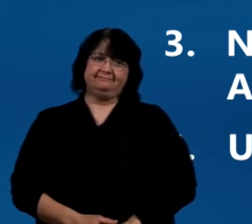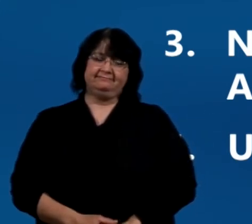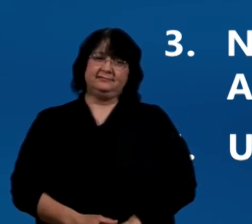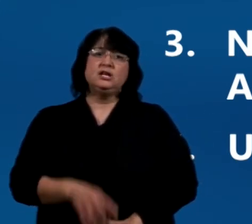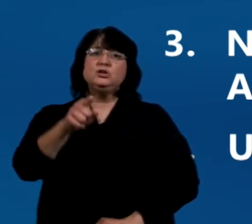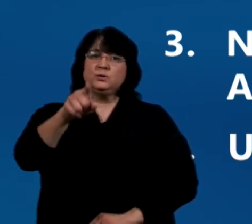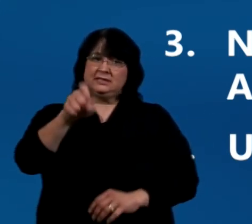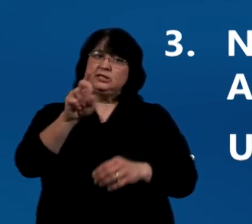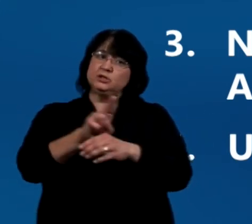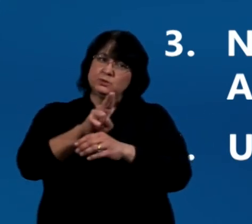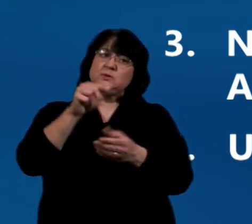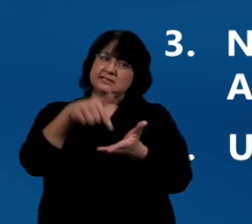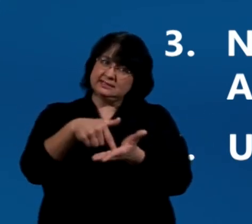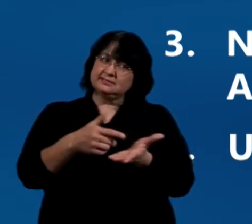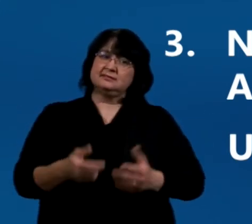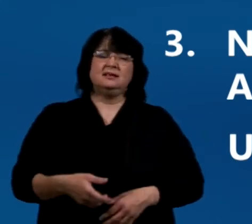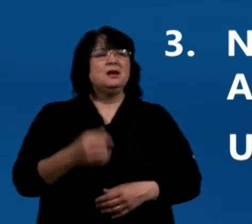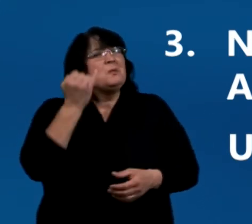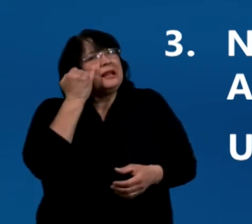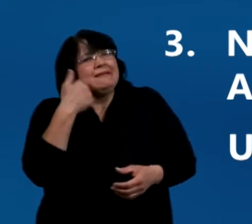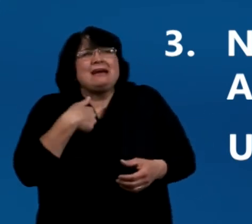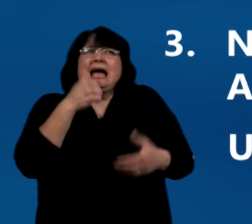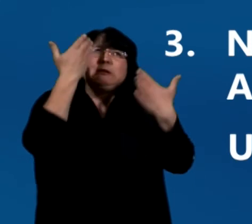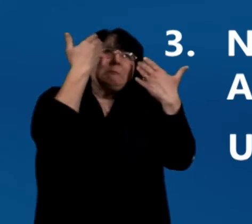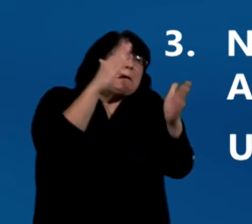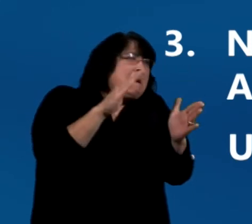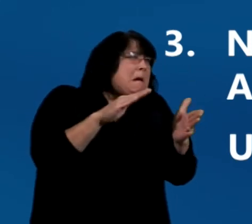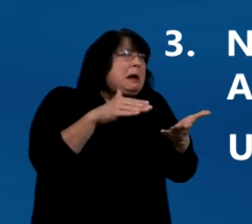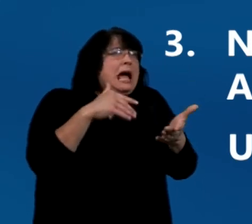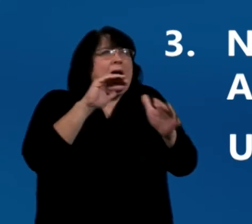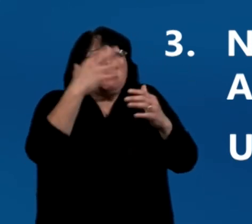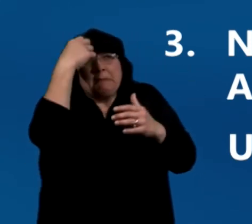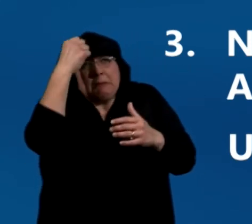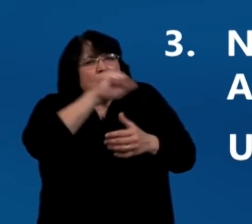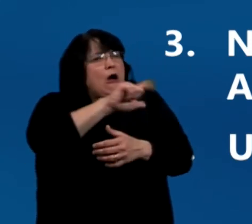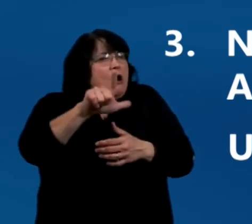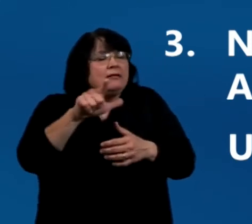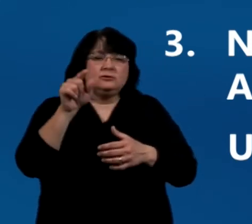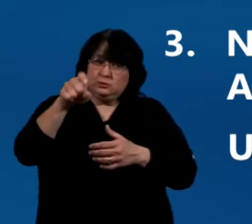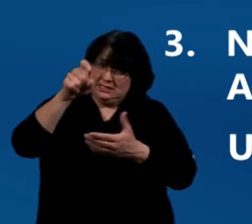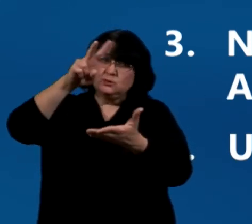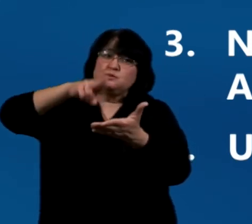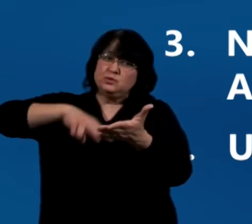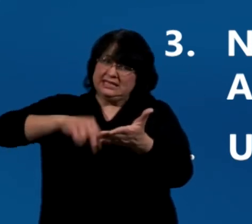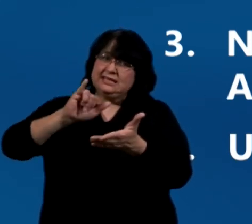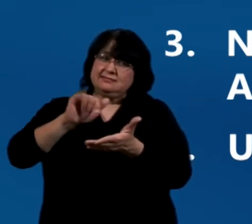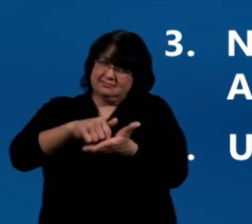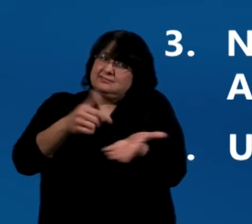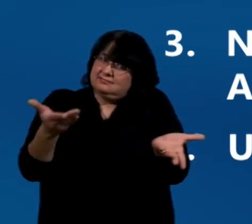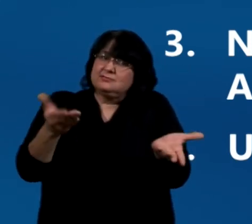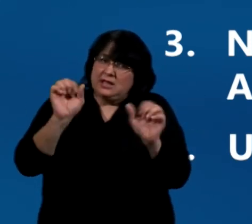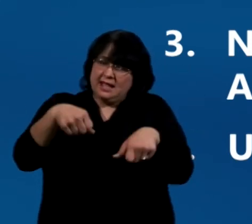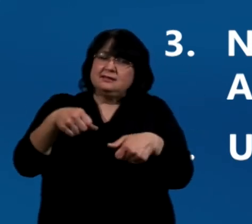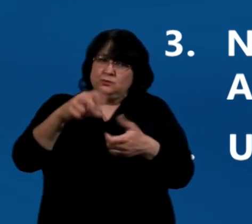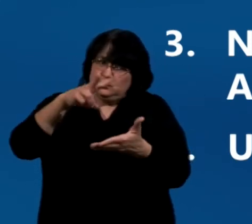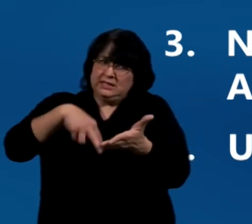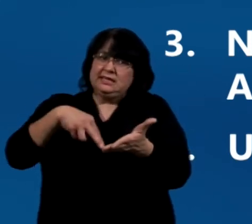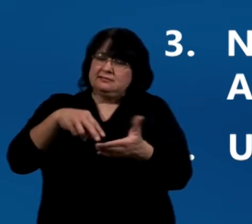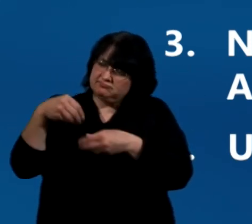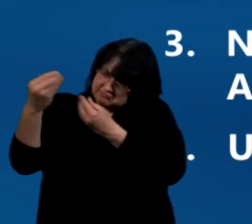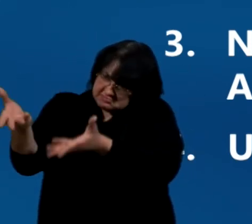Use it. Well, what if I use it and I don't understand it all? What if I don't know, have it all memorized? Then read it. Just give